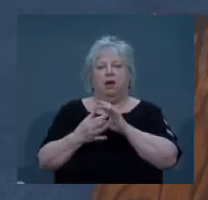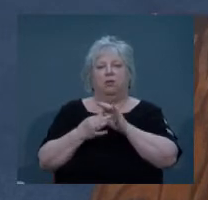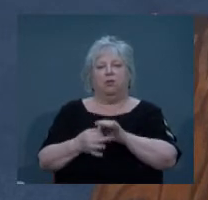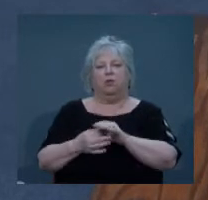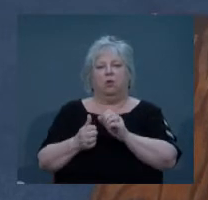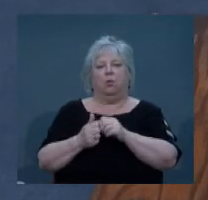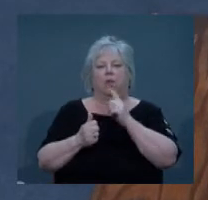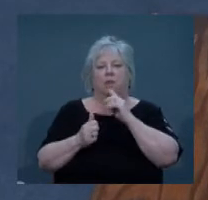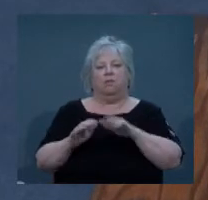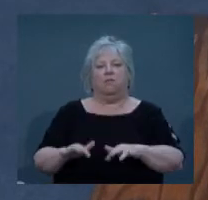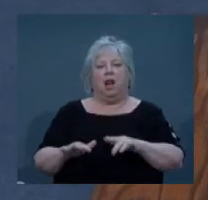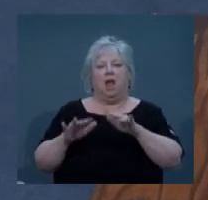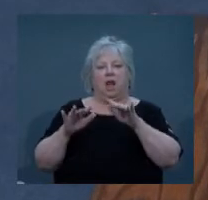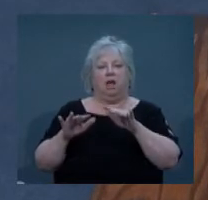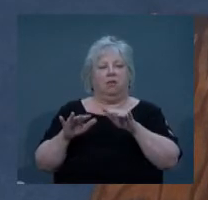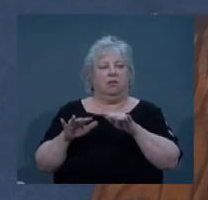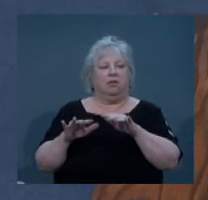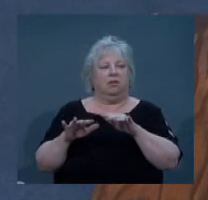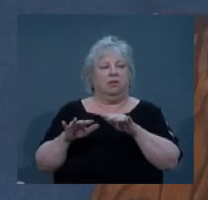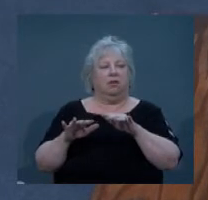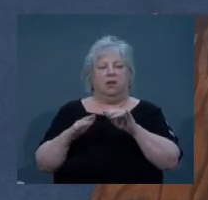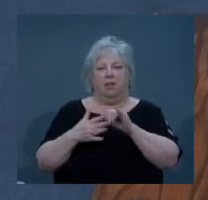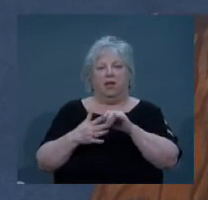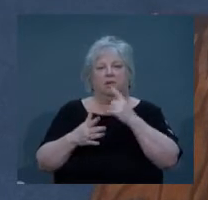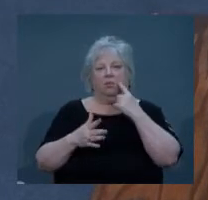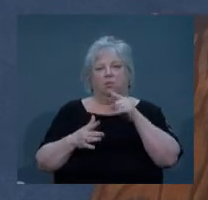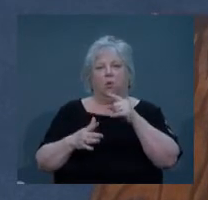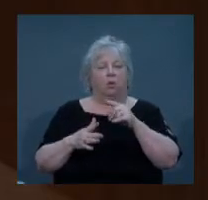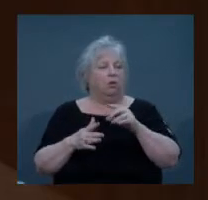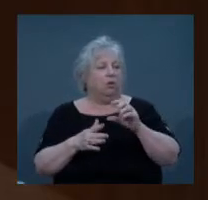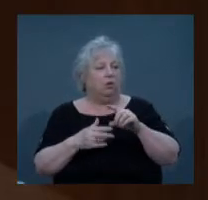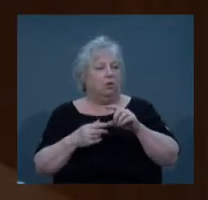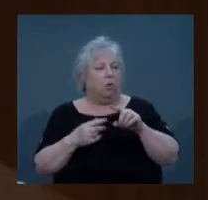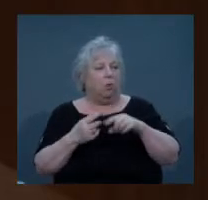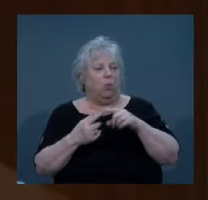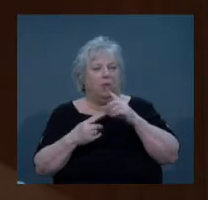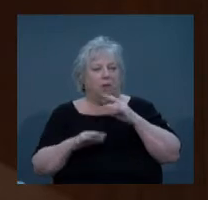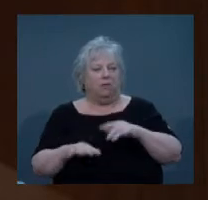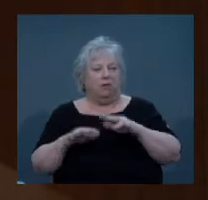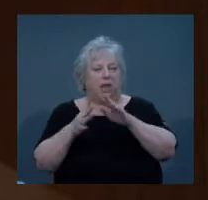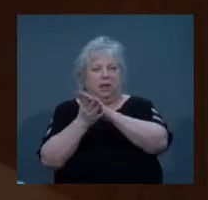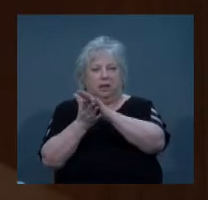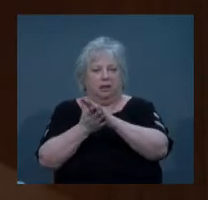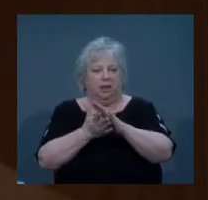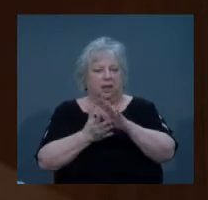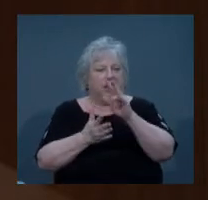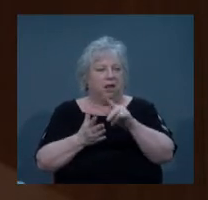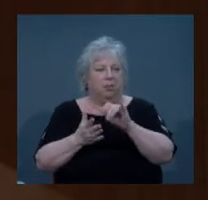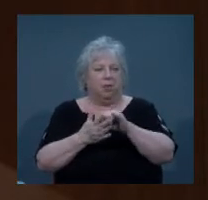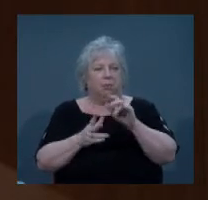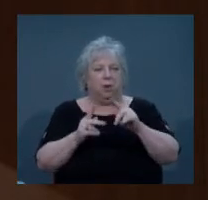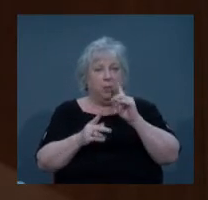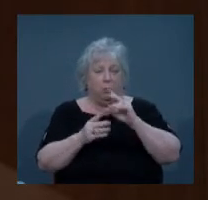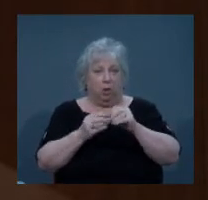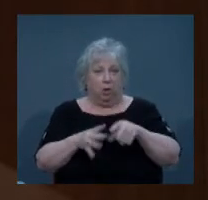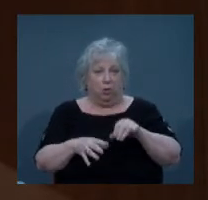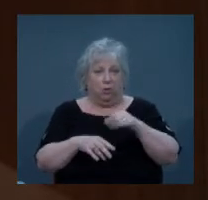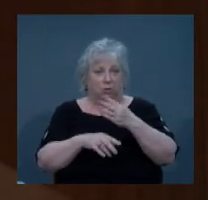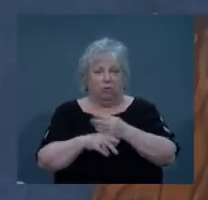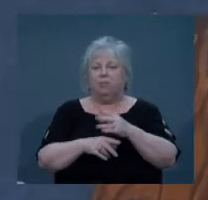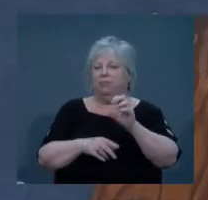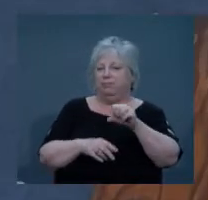associated with the flooding. So that's what that's for. And so whenever the flooding is all cleaned up, those people will lose their jobs?